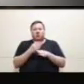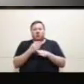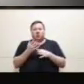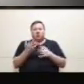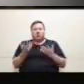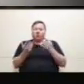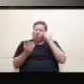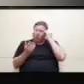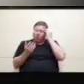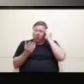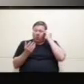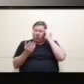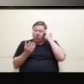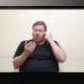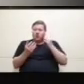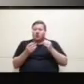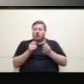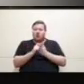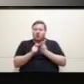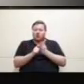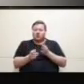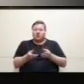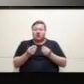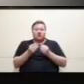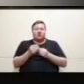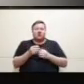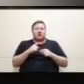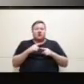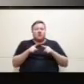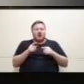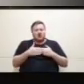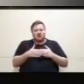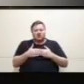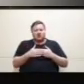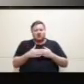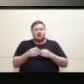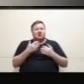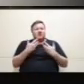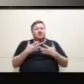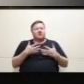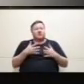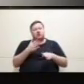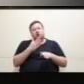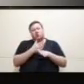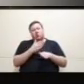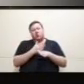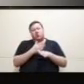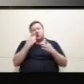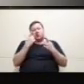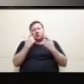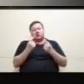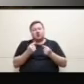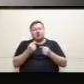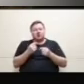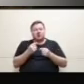threshold for registering VAT is 1 million. So if they had already done work with the